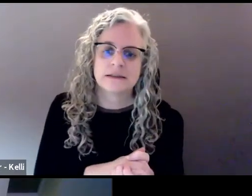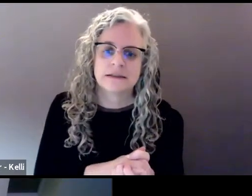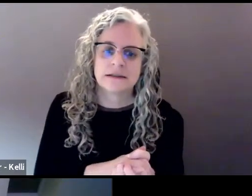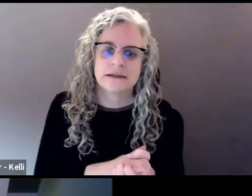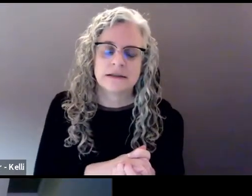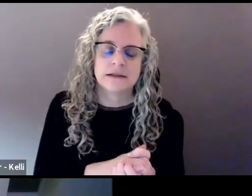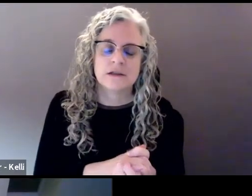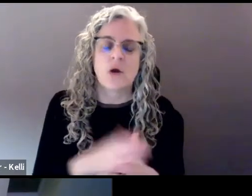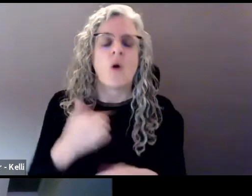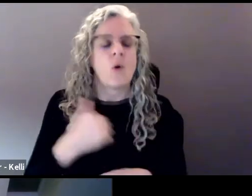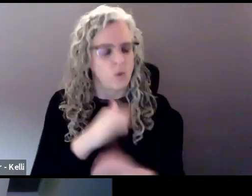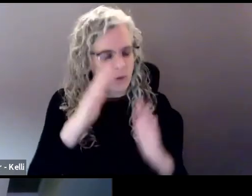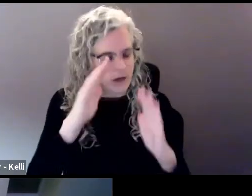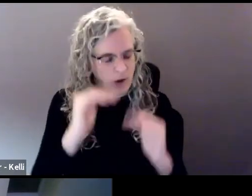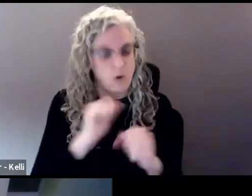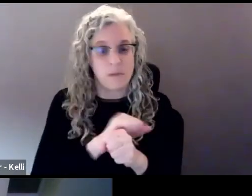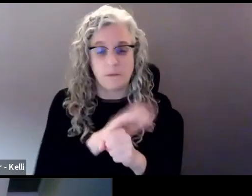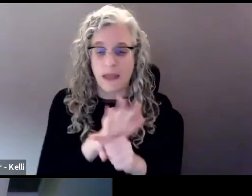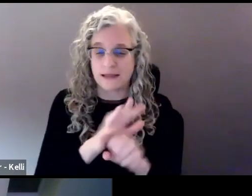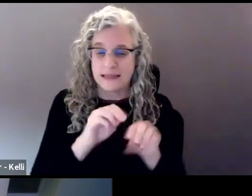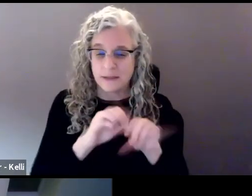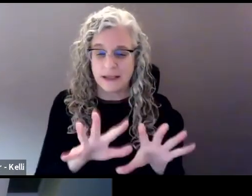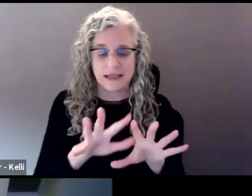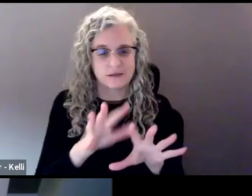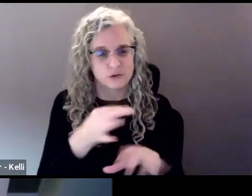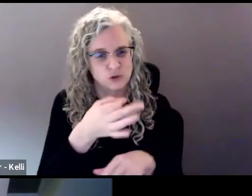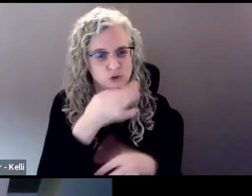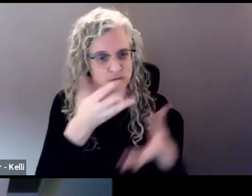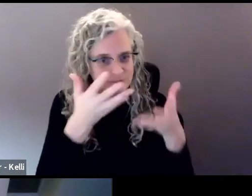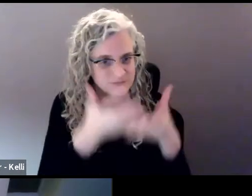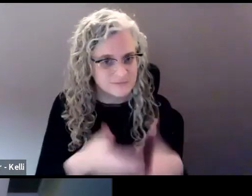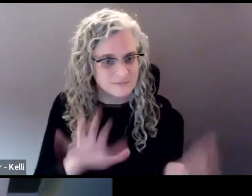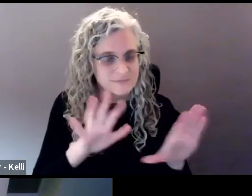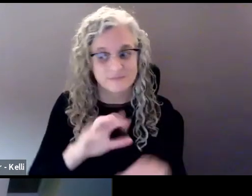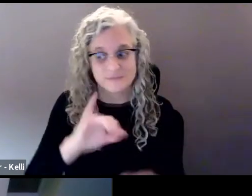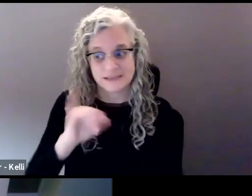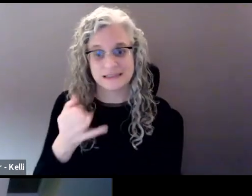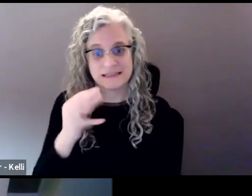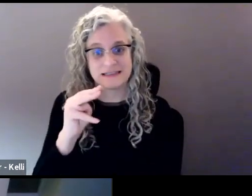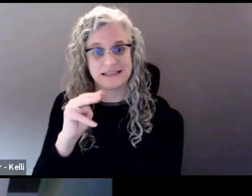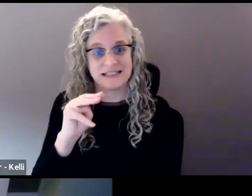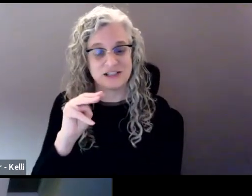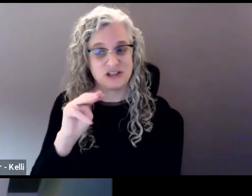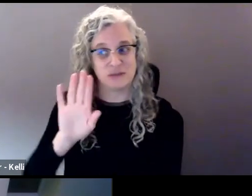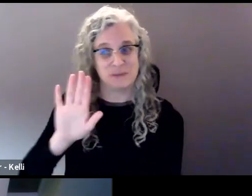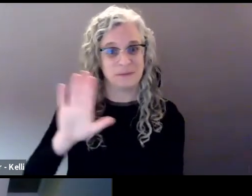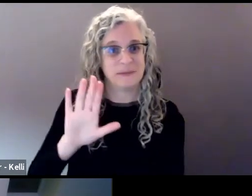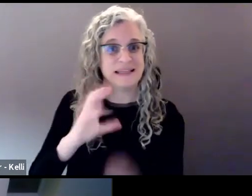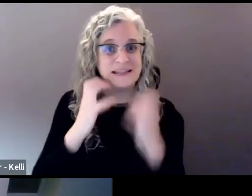We hope this pandemic will be over soon. Jim's beard is getting quite long.